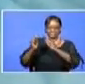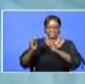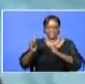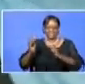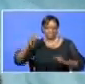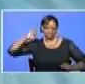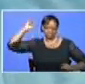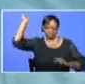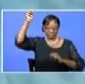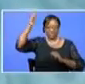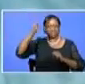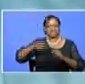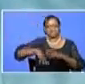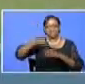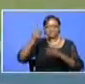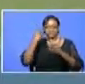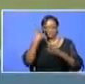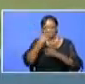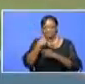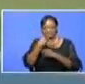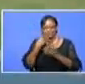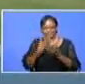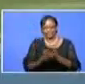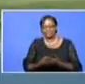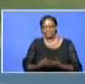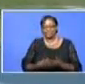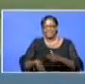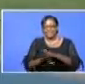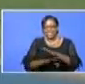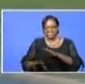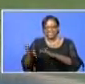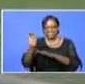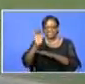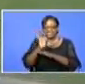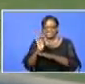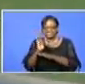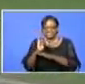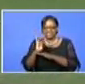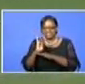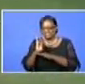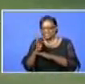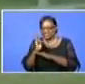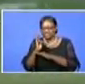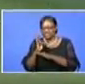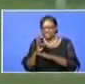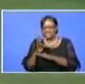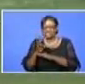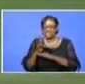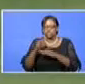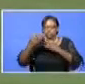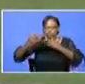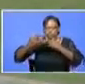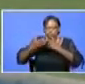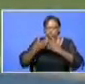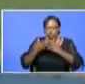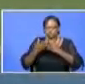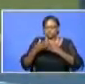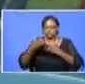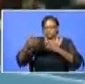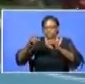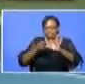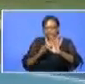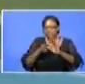out in my hand and looked good. The under-17 boys 1500-meter finals was a close race from start to